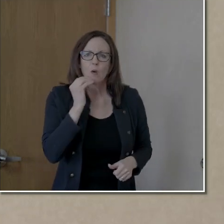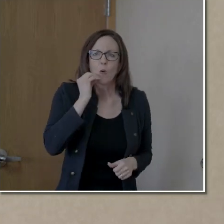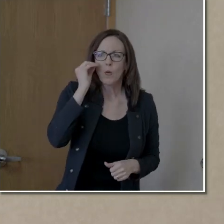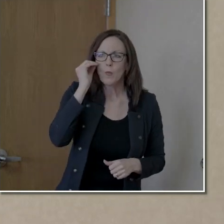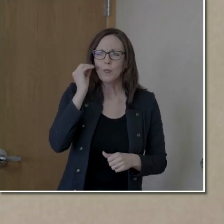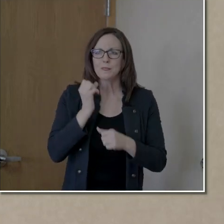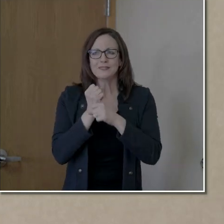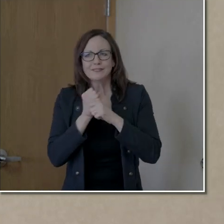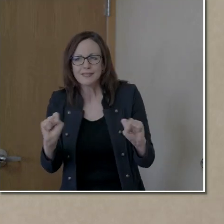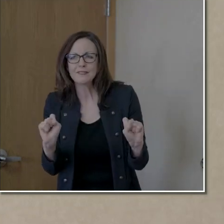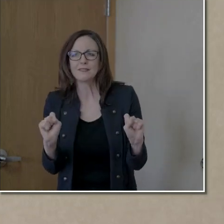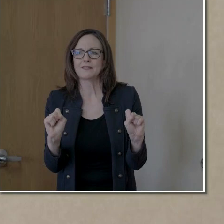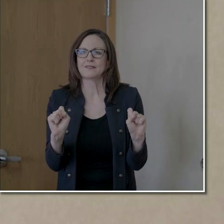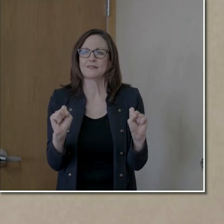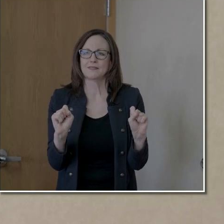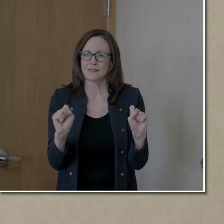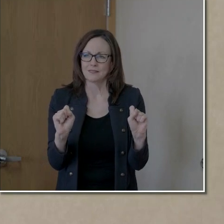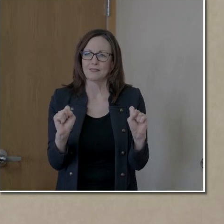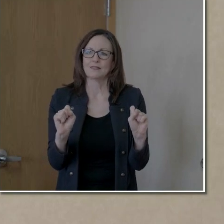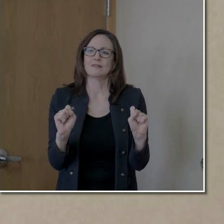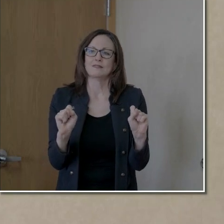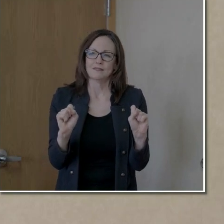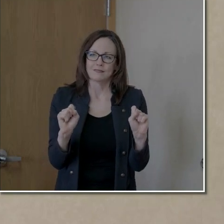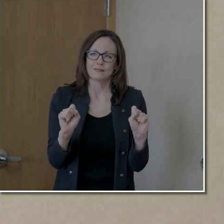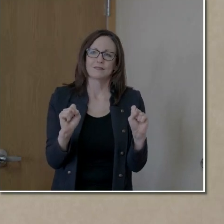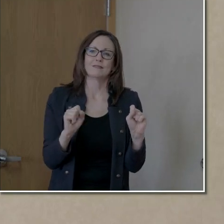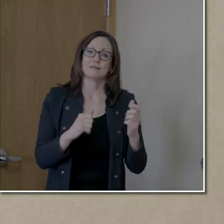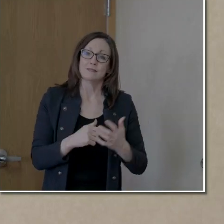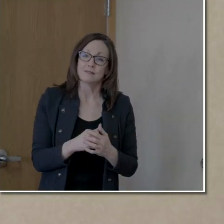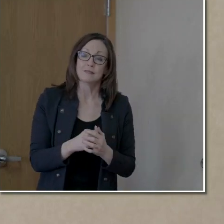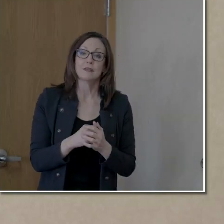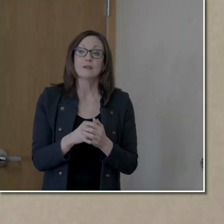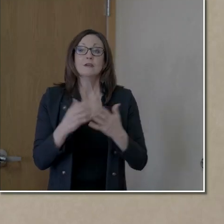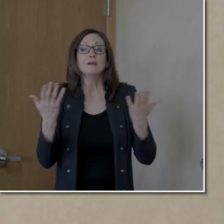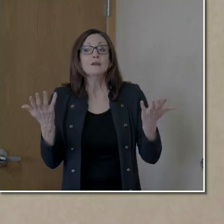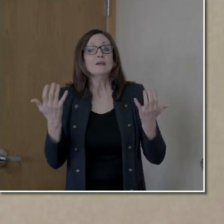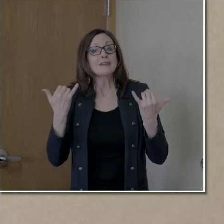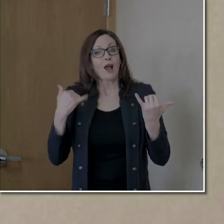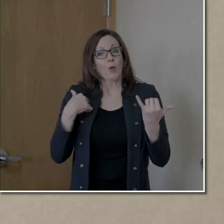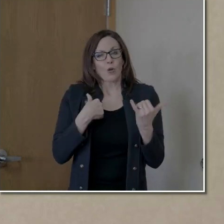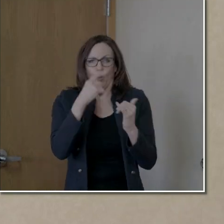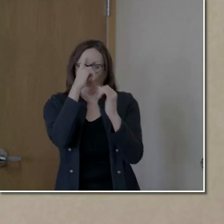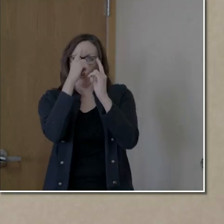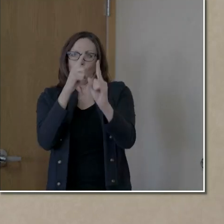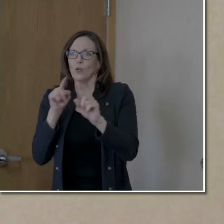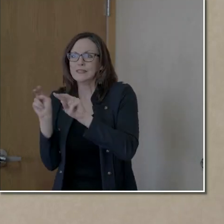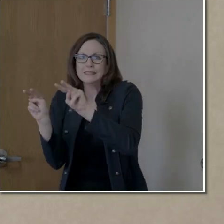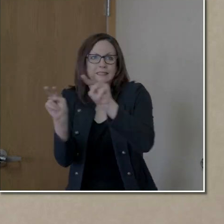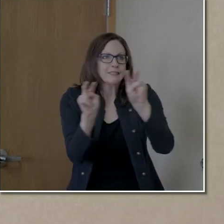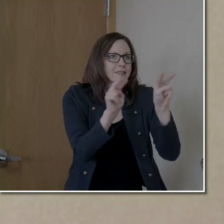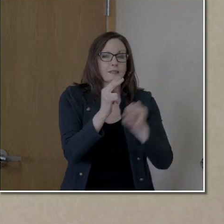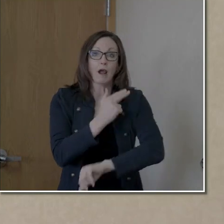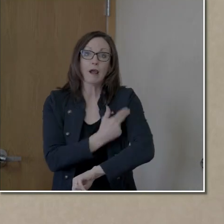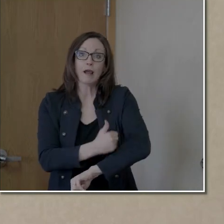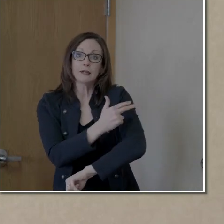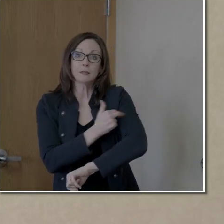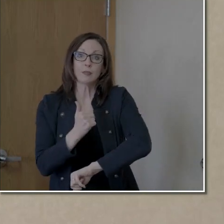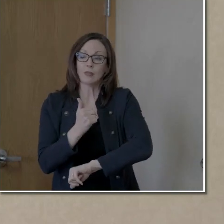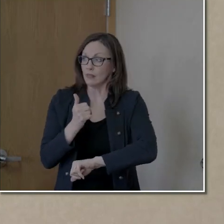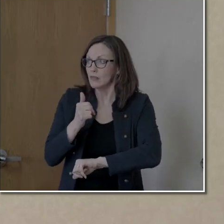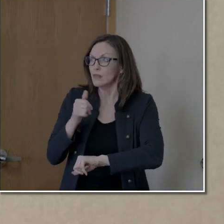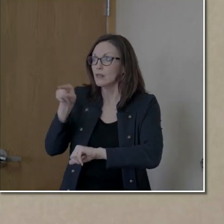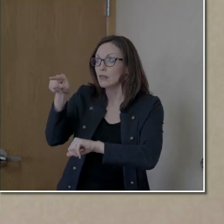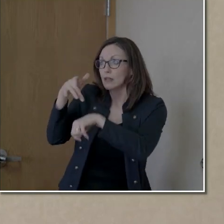beds stays lower than the number of beds available. So one approach to that dilemma is to